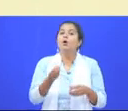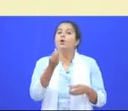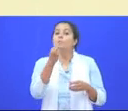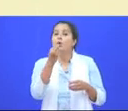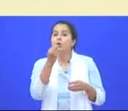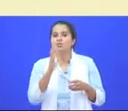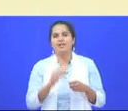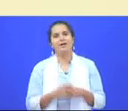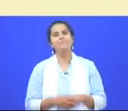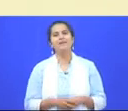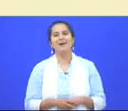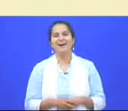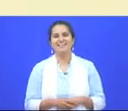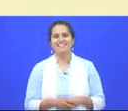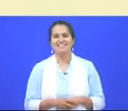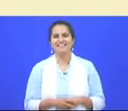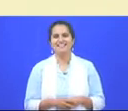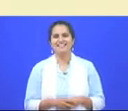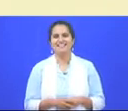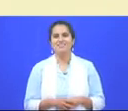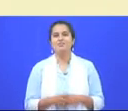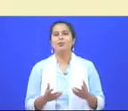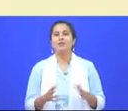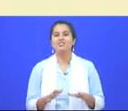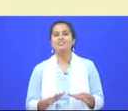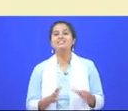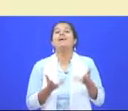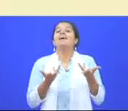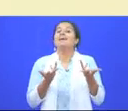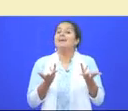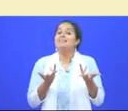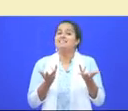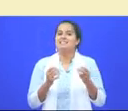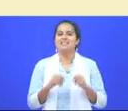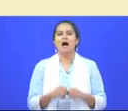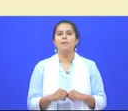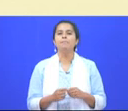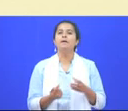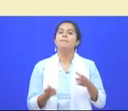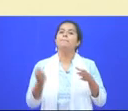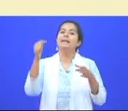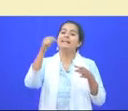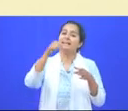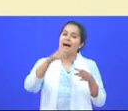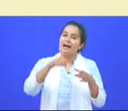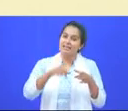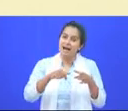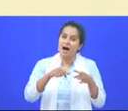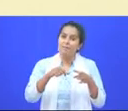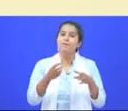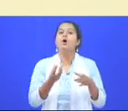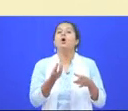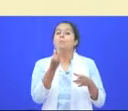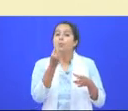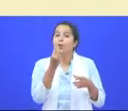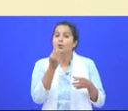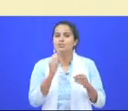petikayam bhojanam asti. So the question is, kasyam